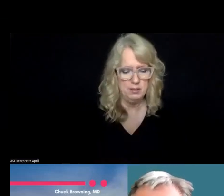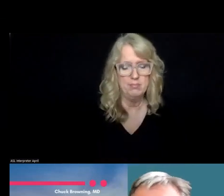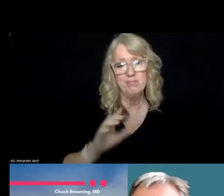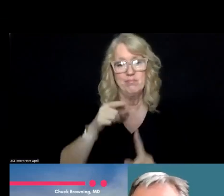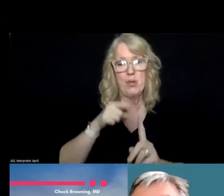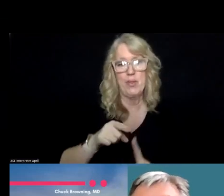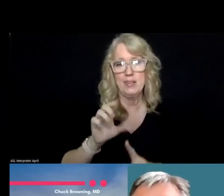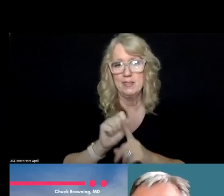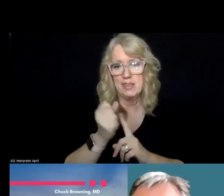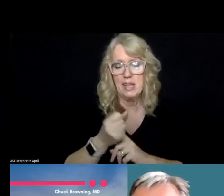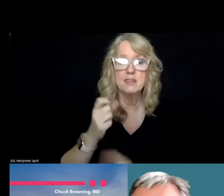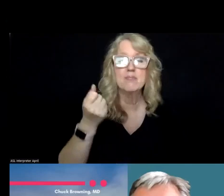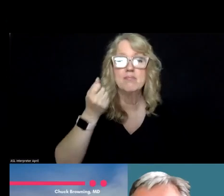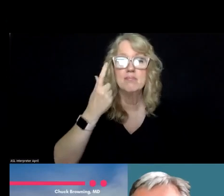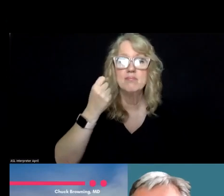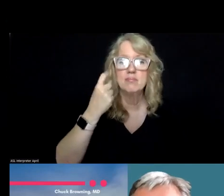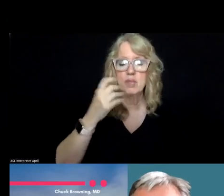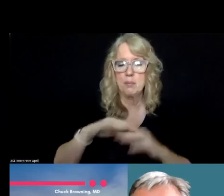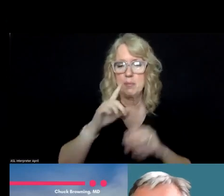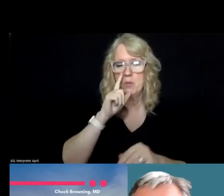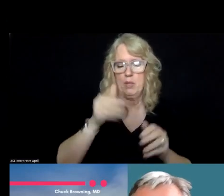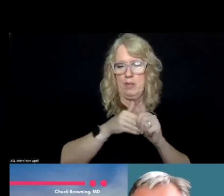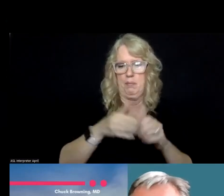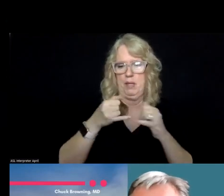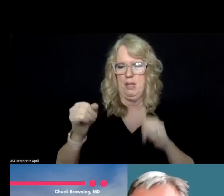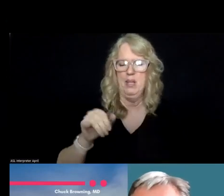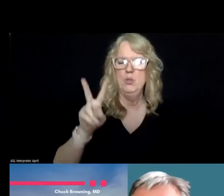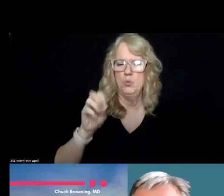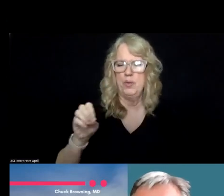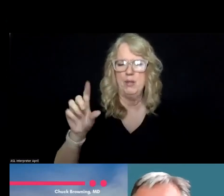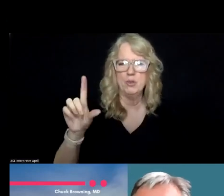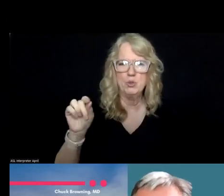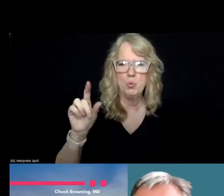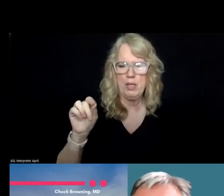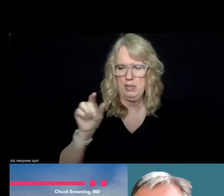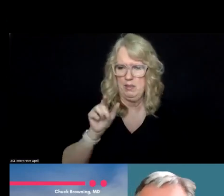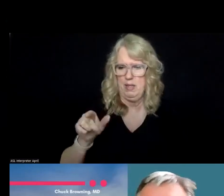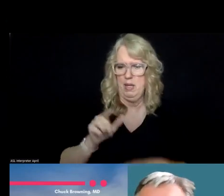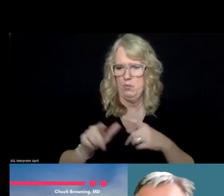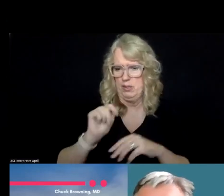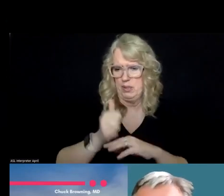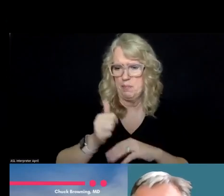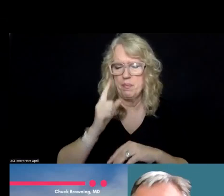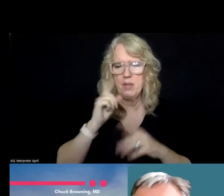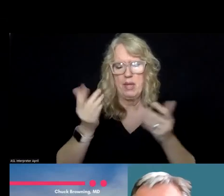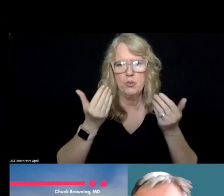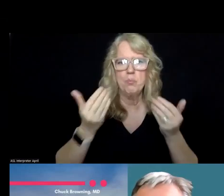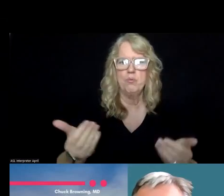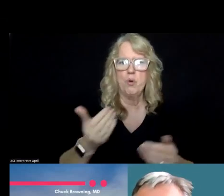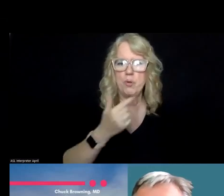case. Likewise, the original guidelines in 2020 set forth a stake in moving forward to